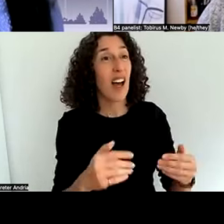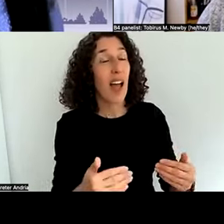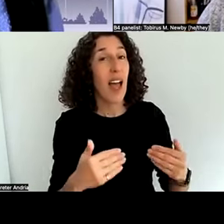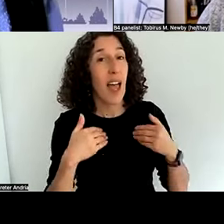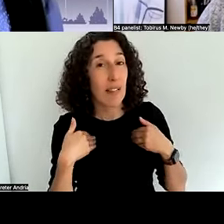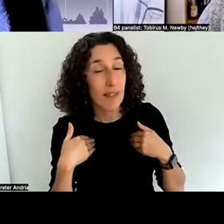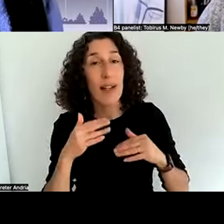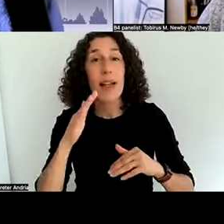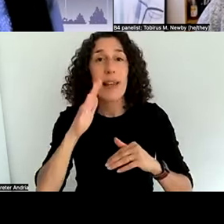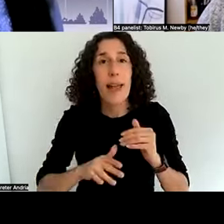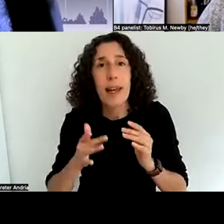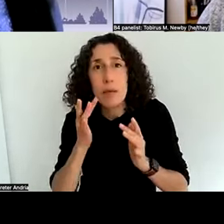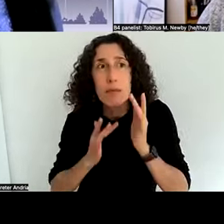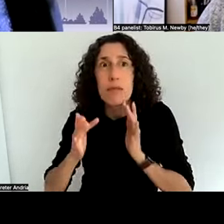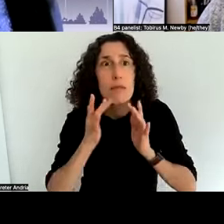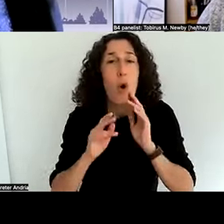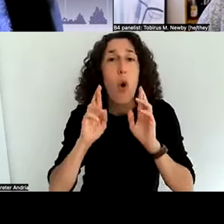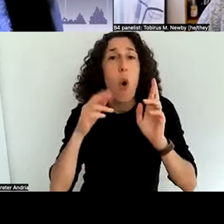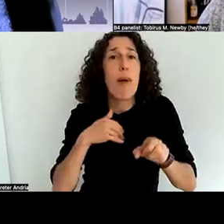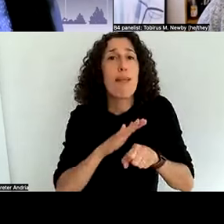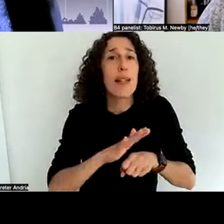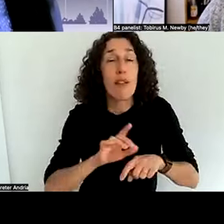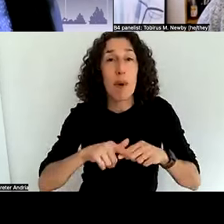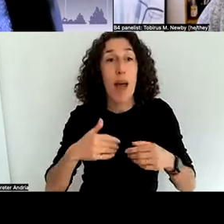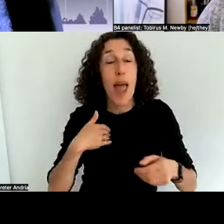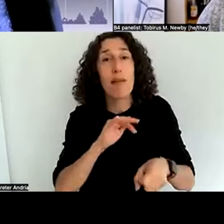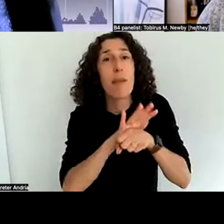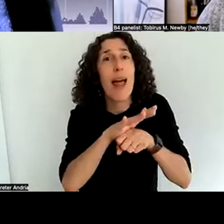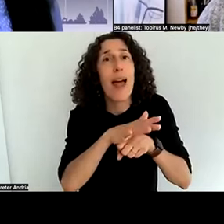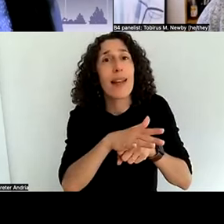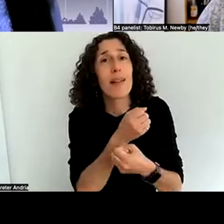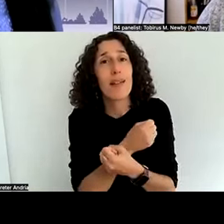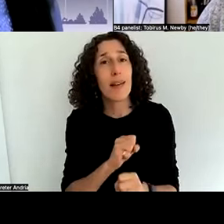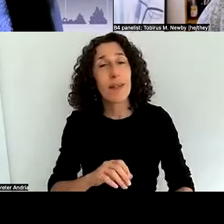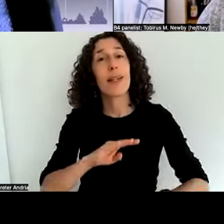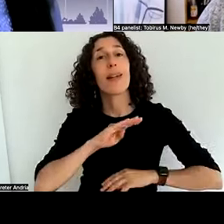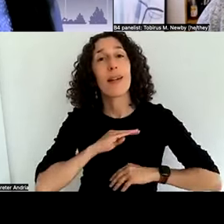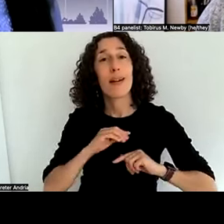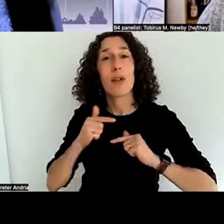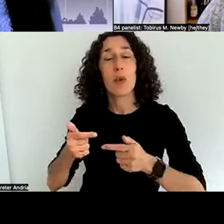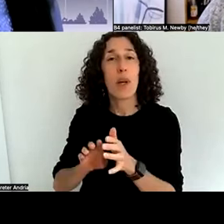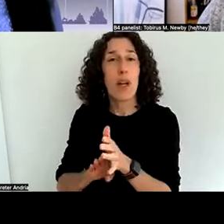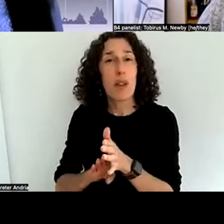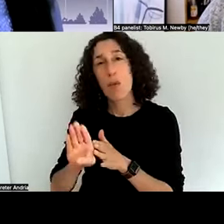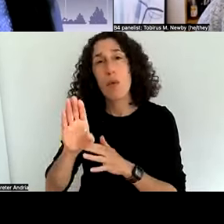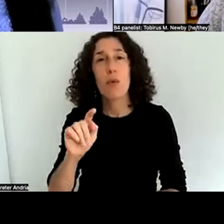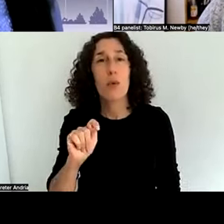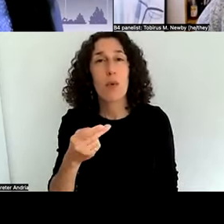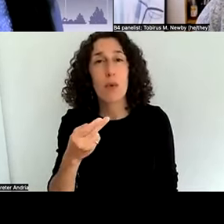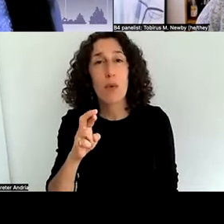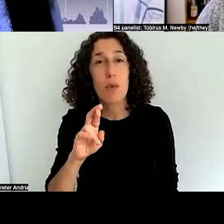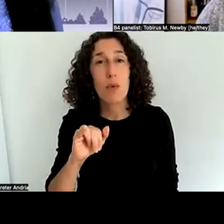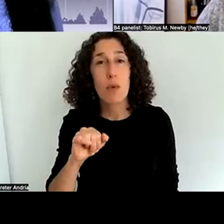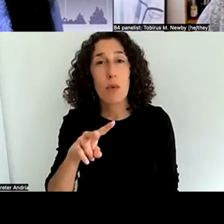get by? I think one of the reasons that I was invited to this conversation is that I have sort of a formal role